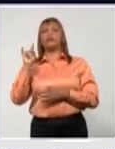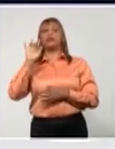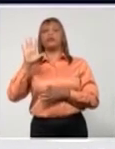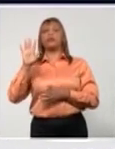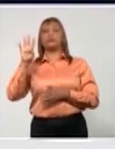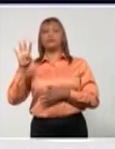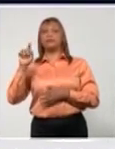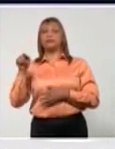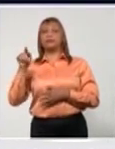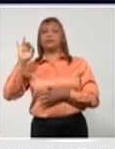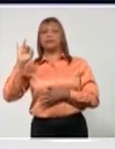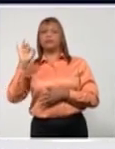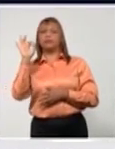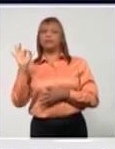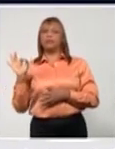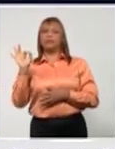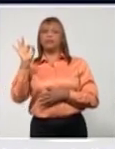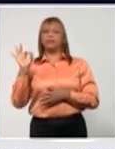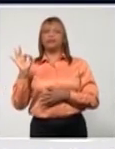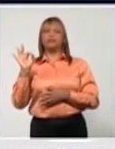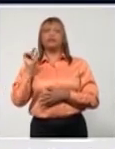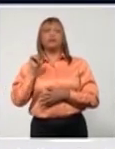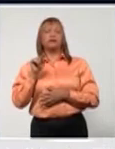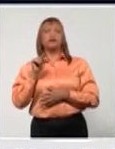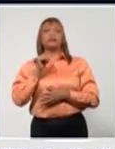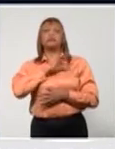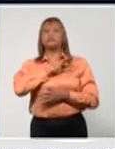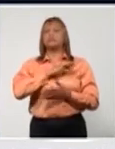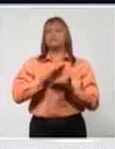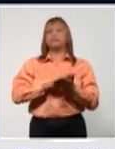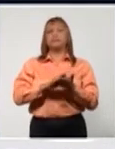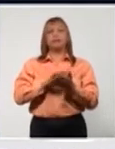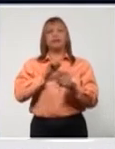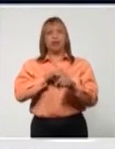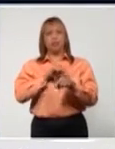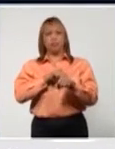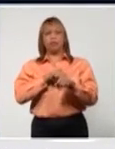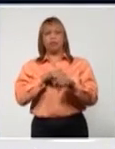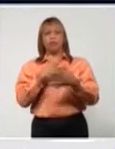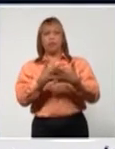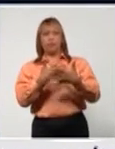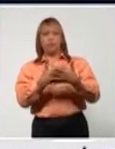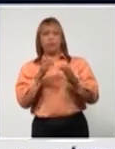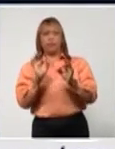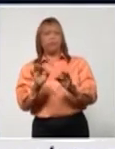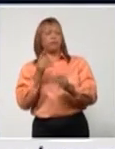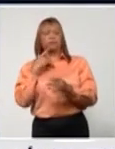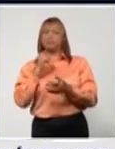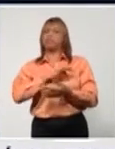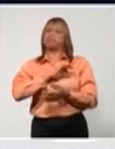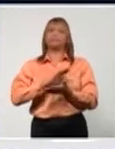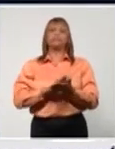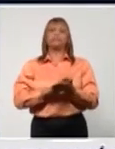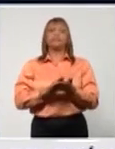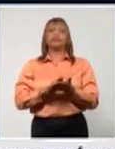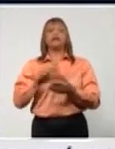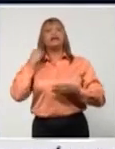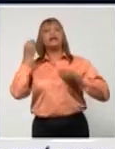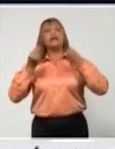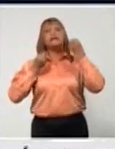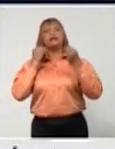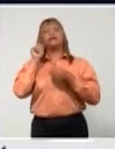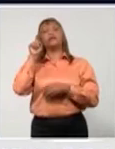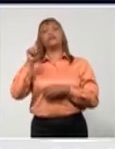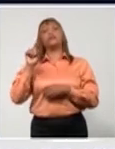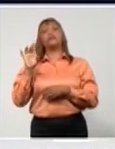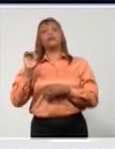case in Granma doesn't count towards the province's case rate because the patient contracted the virus abroad. That's why this case